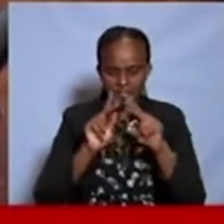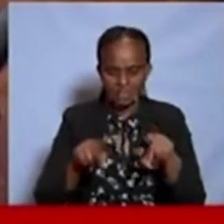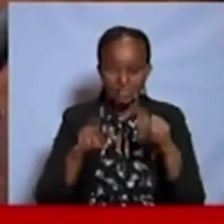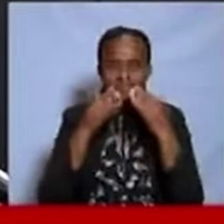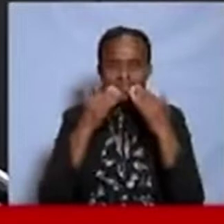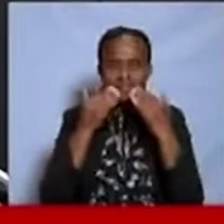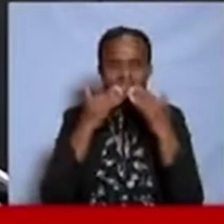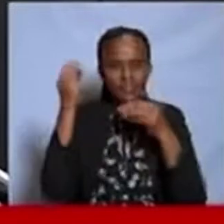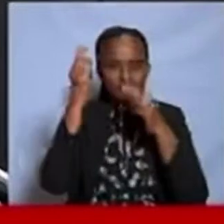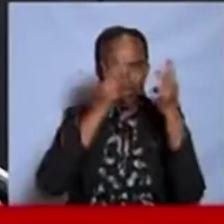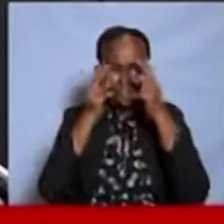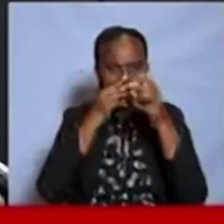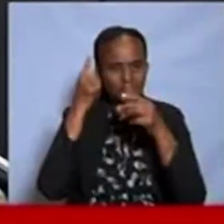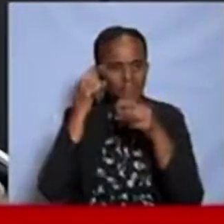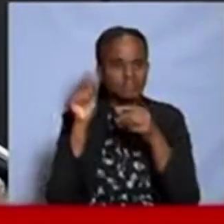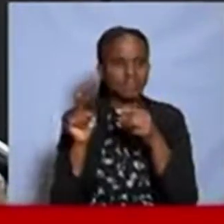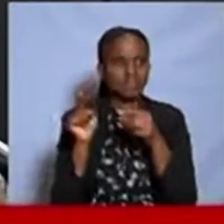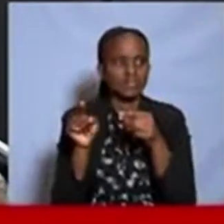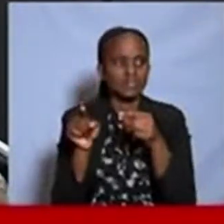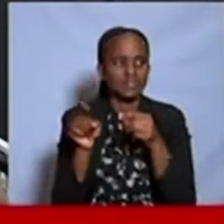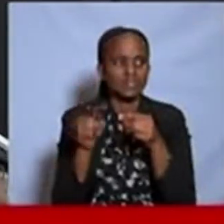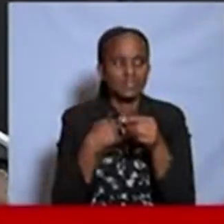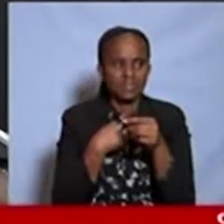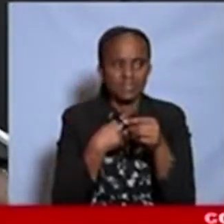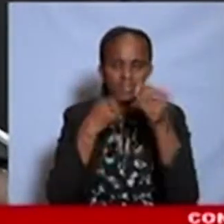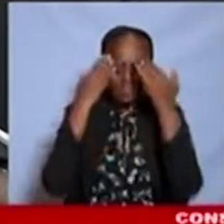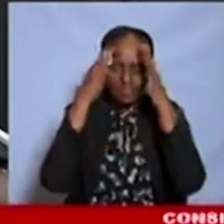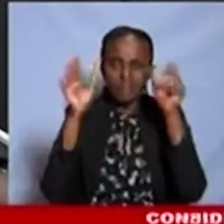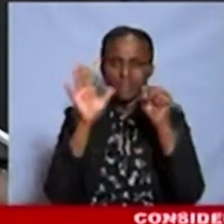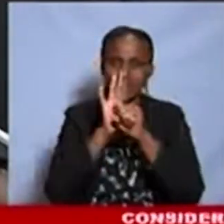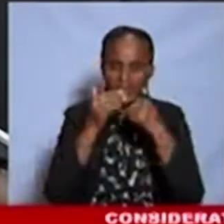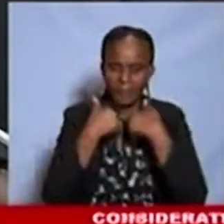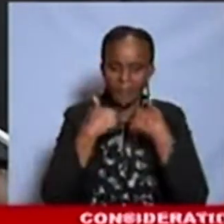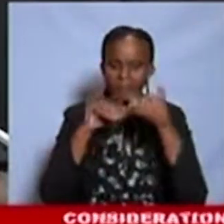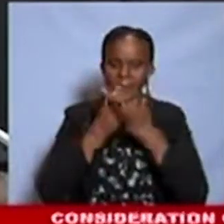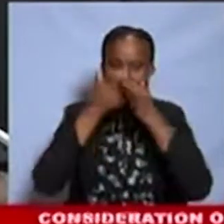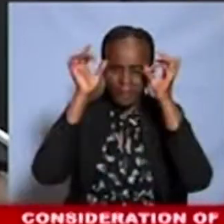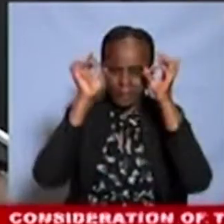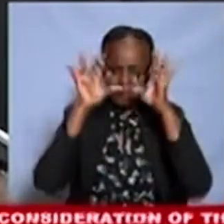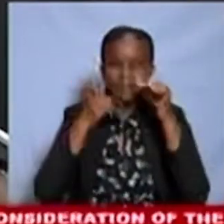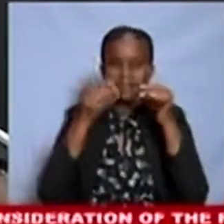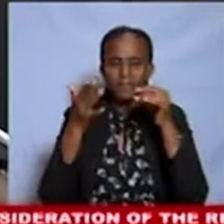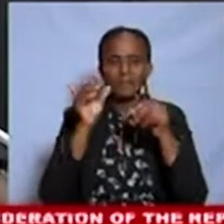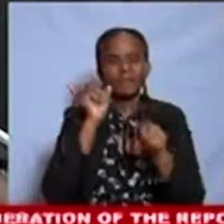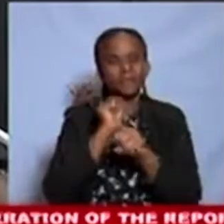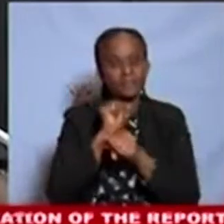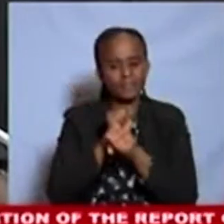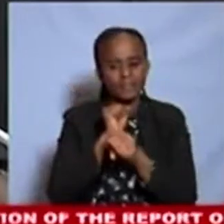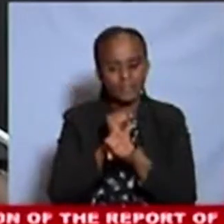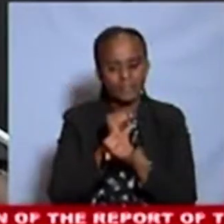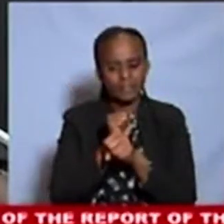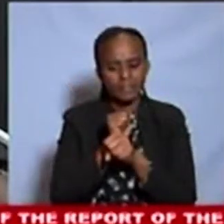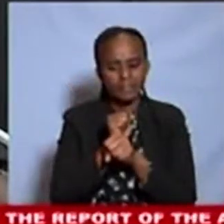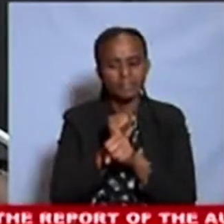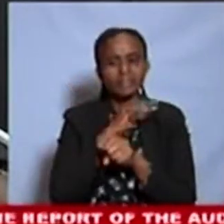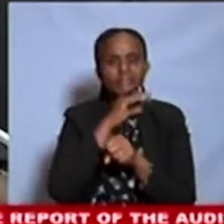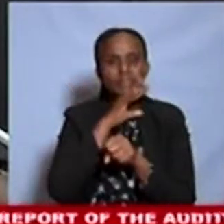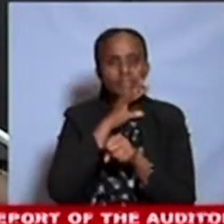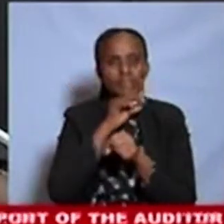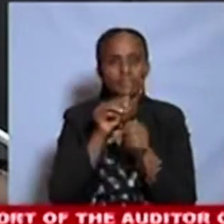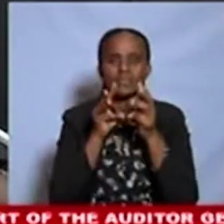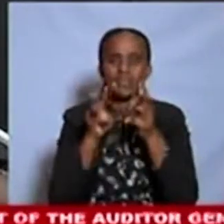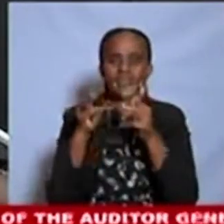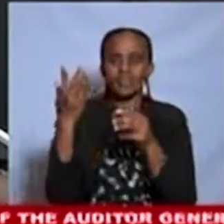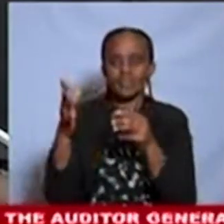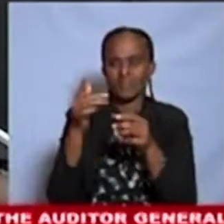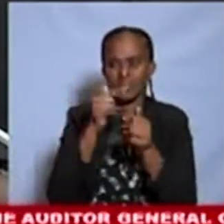the House, and I'm also aware how dangerous it is to operate the dam site the way it is,